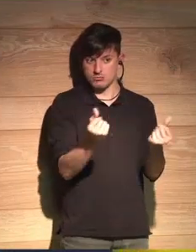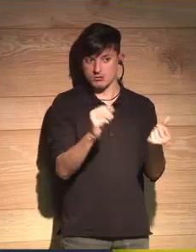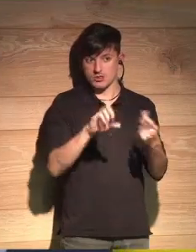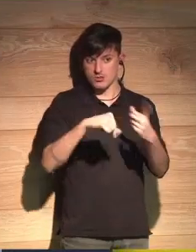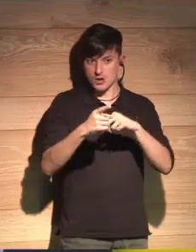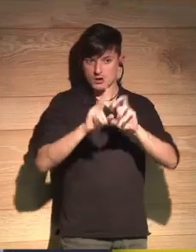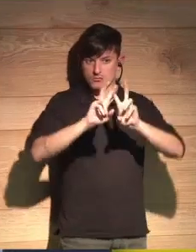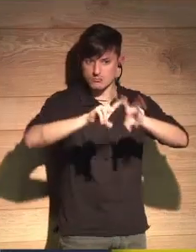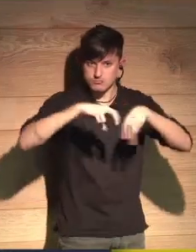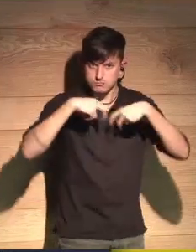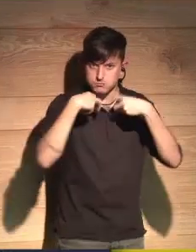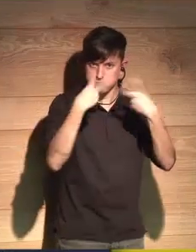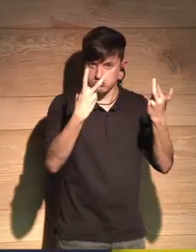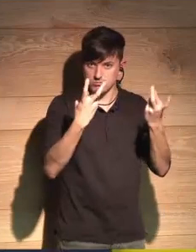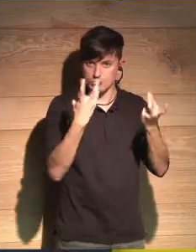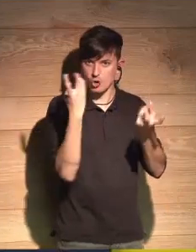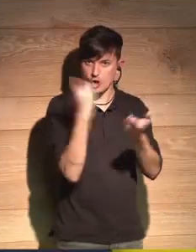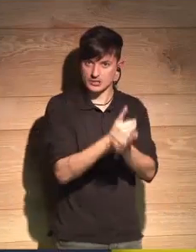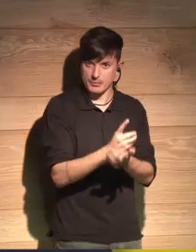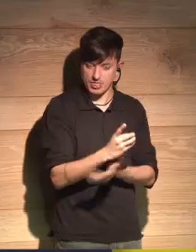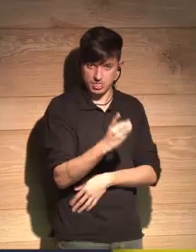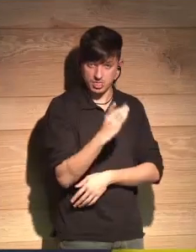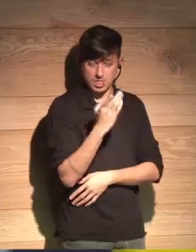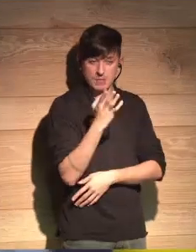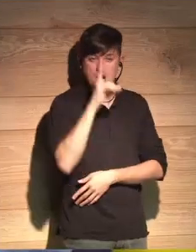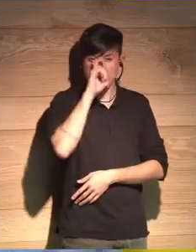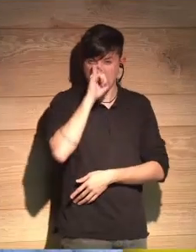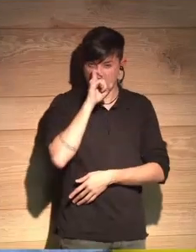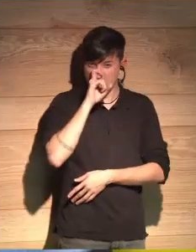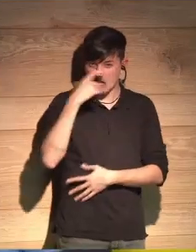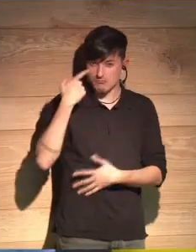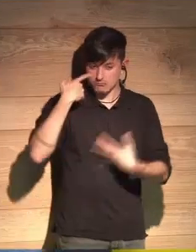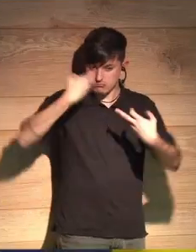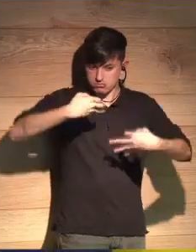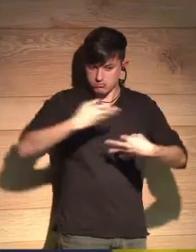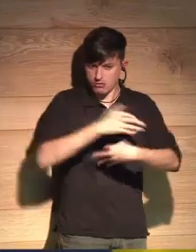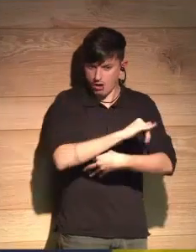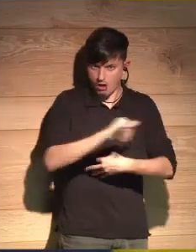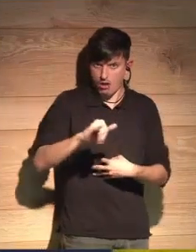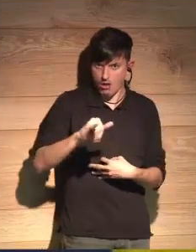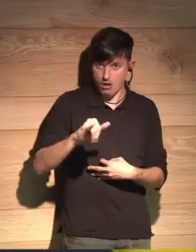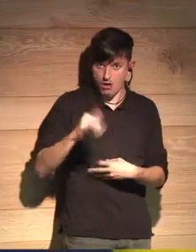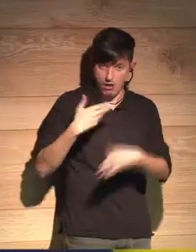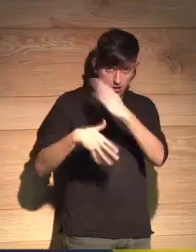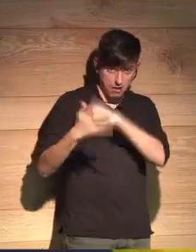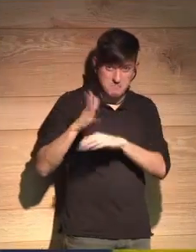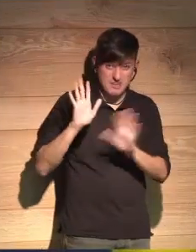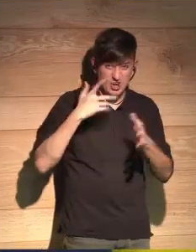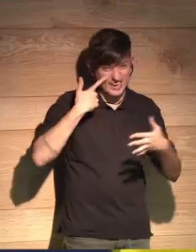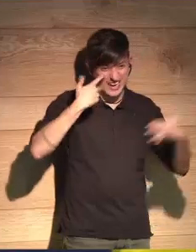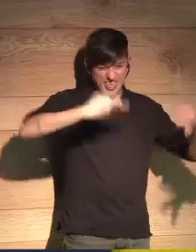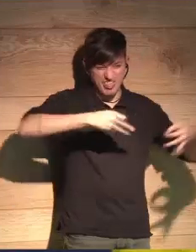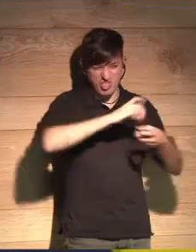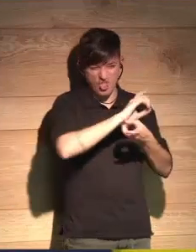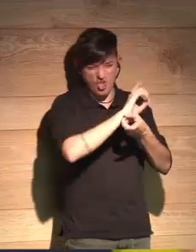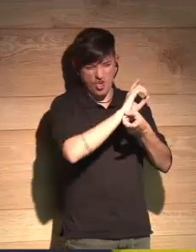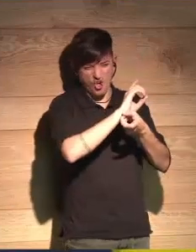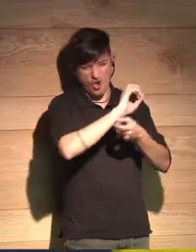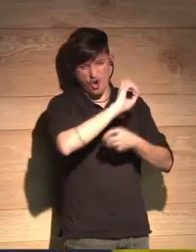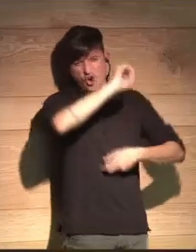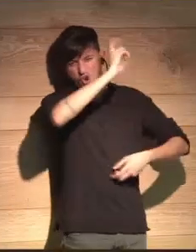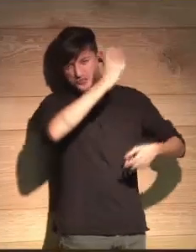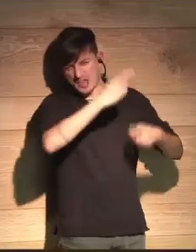But then all that appeared, the polis, and then everything re-emerged. We have to remember that